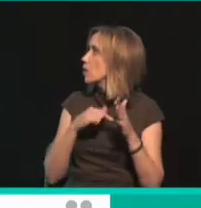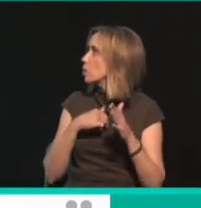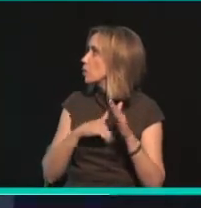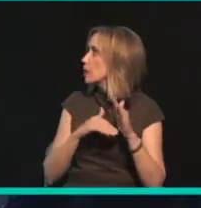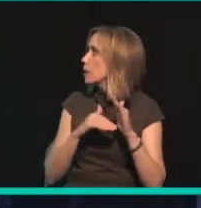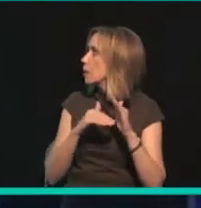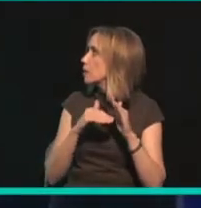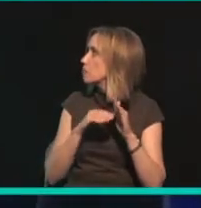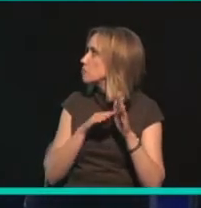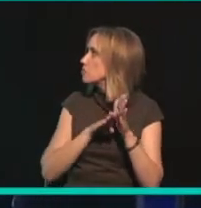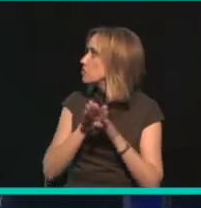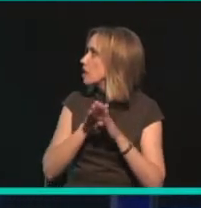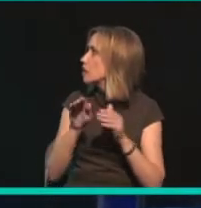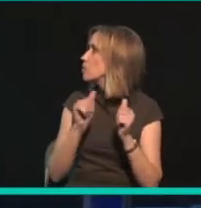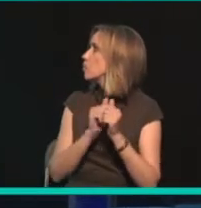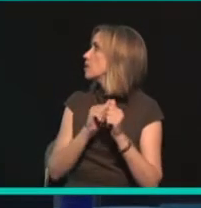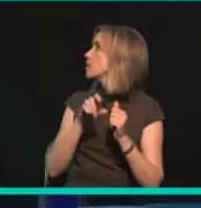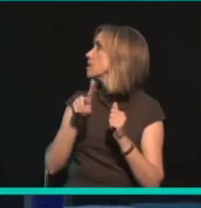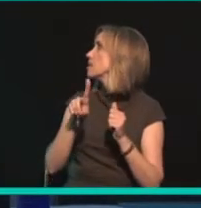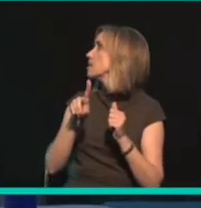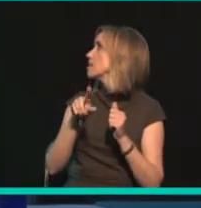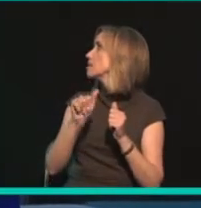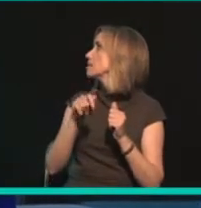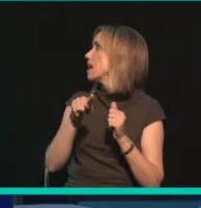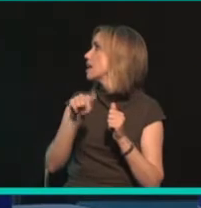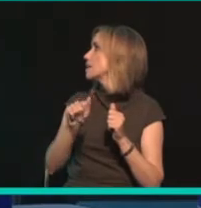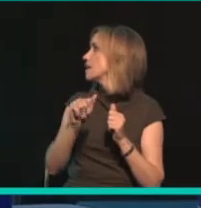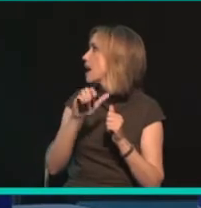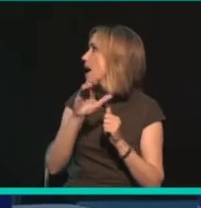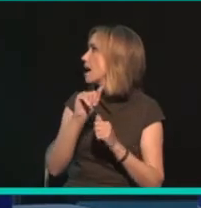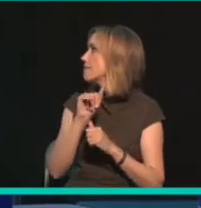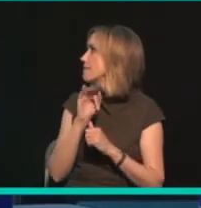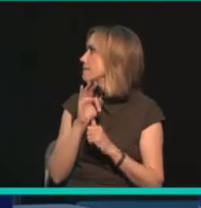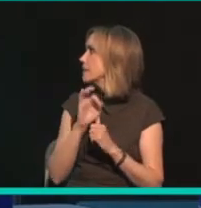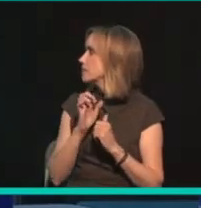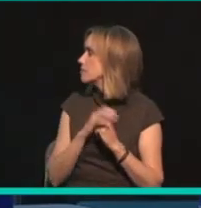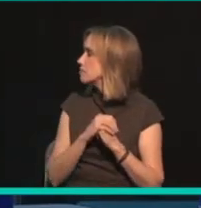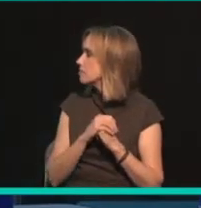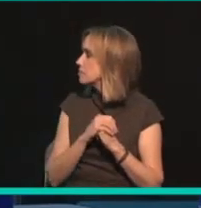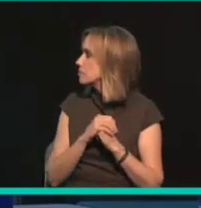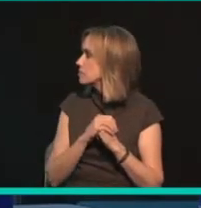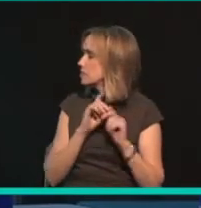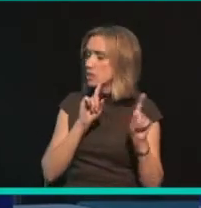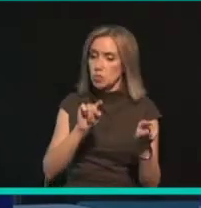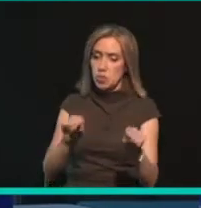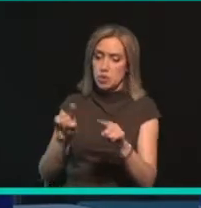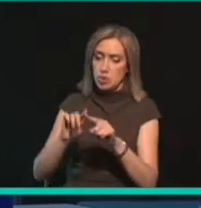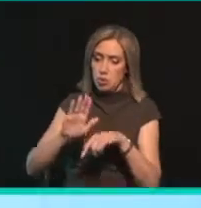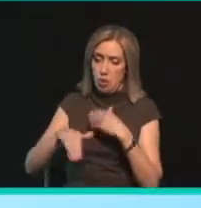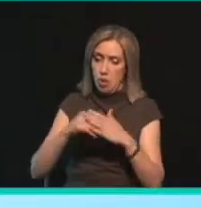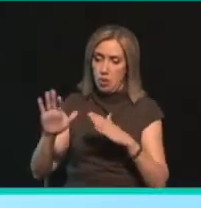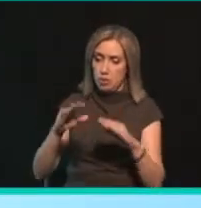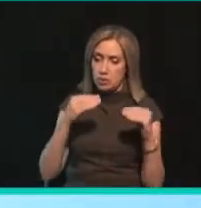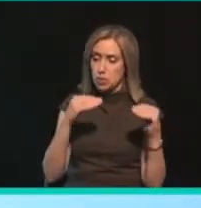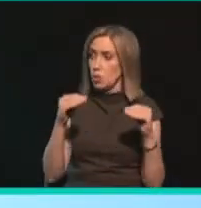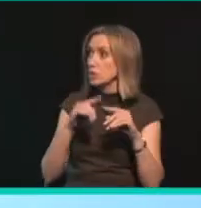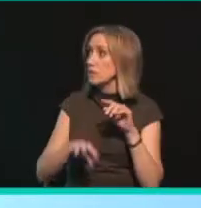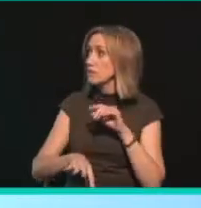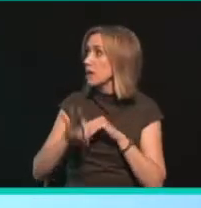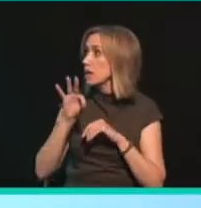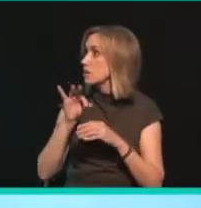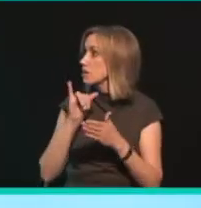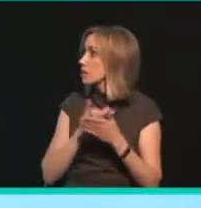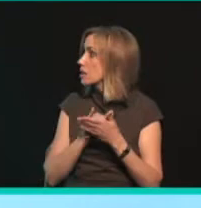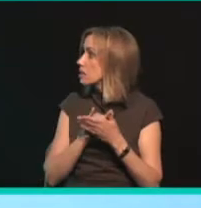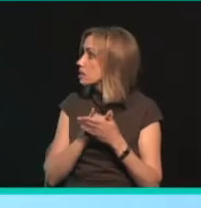they cite an example where they put a new line out. It went through all their stores, and what they found was that the sales started